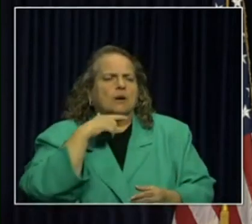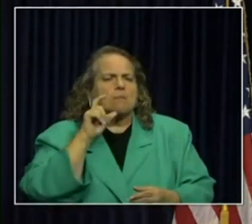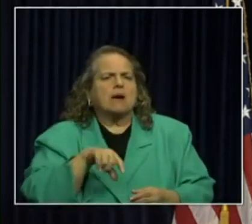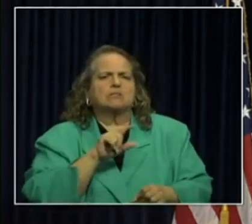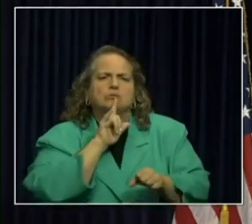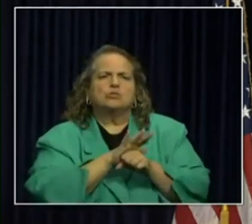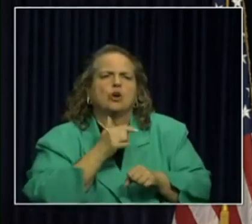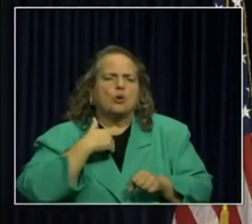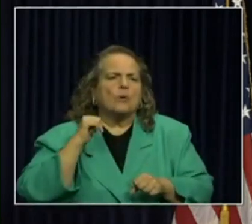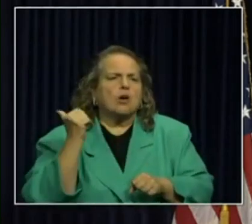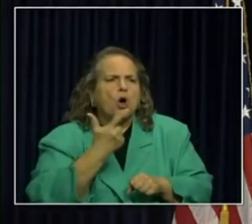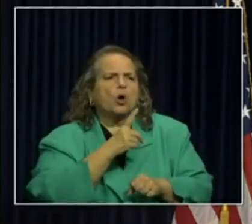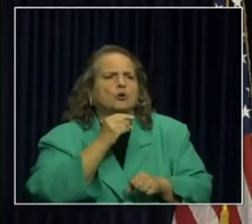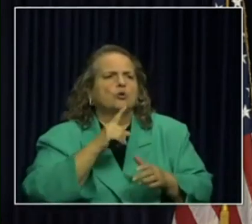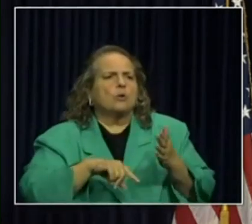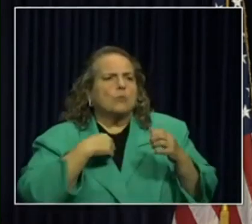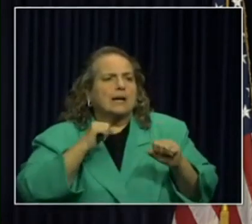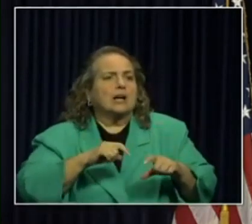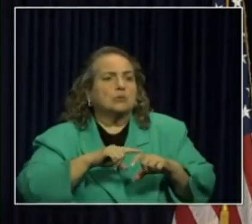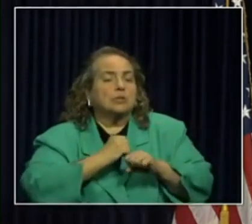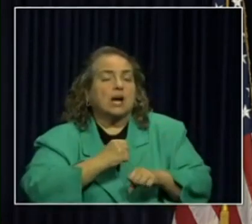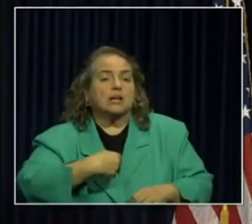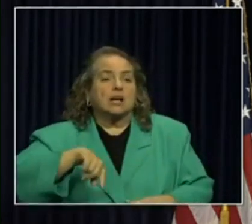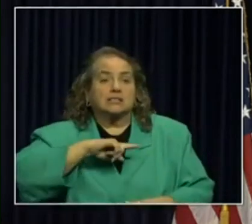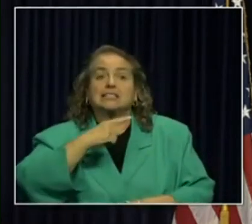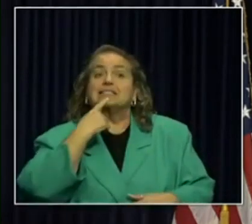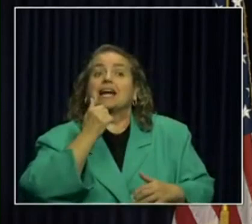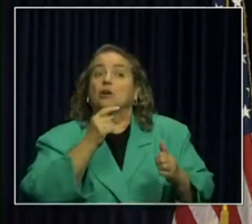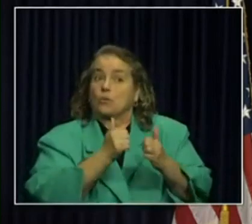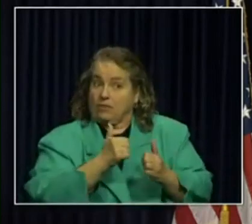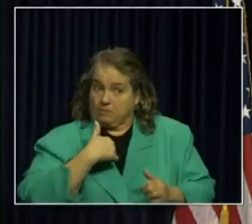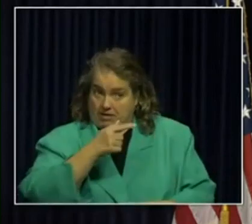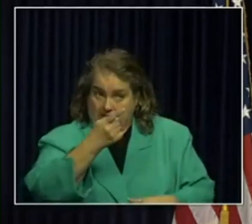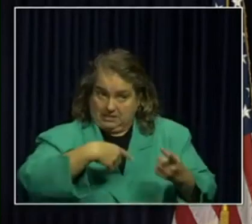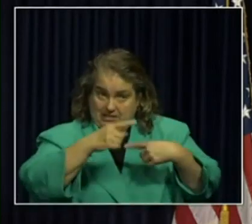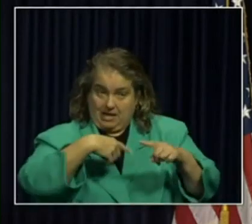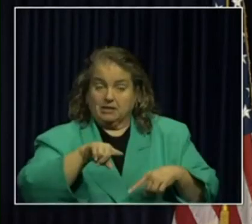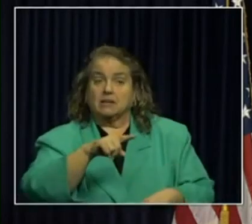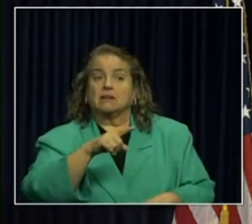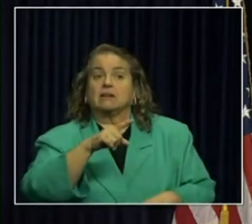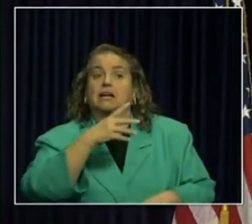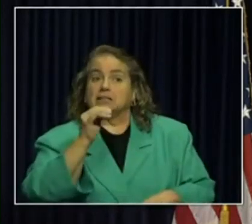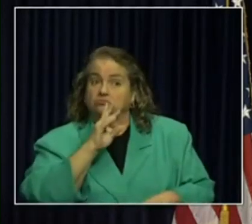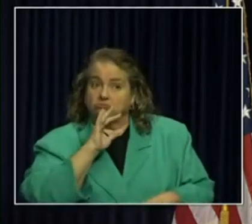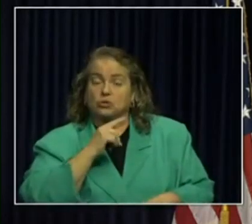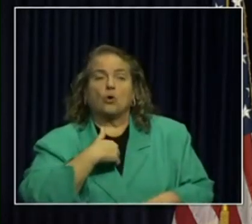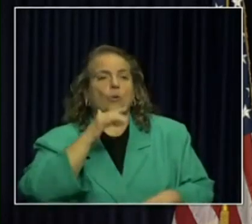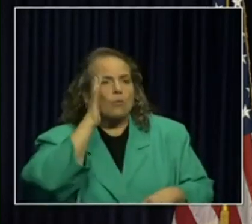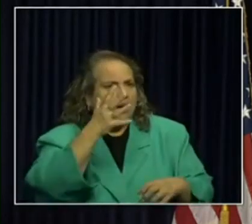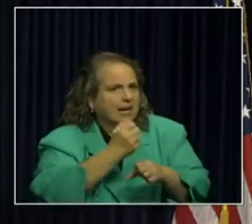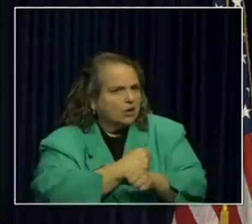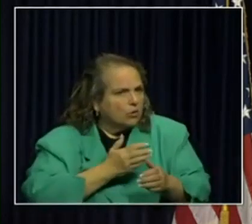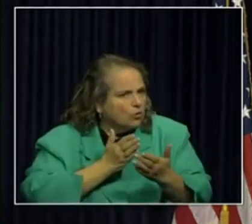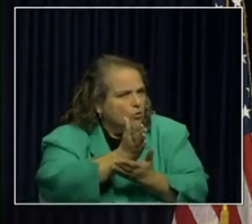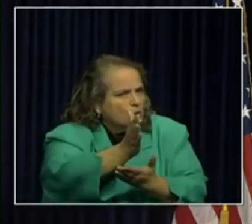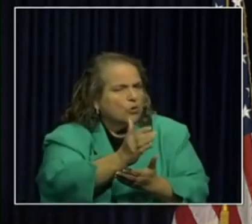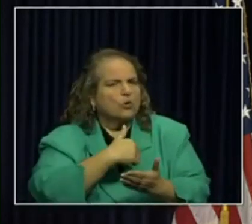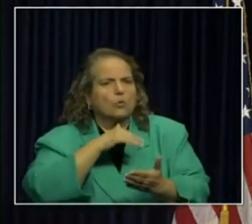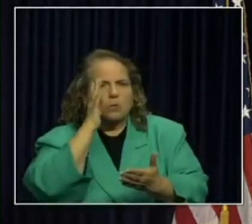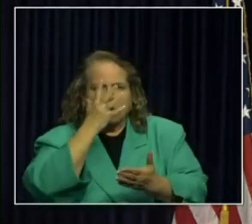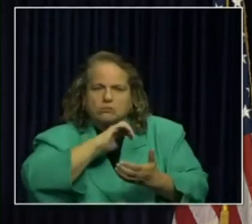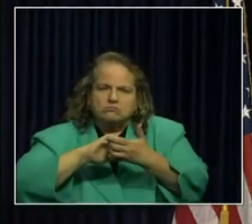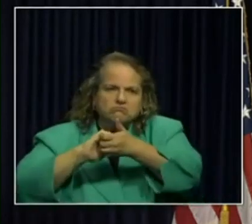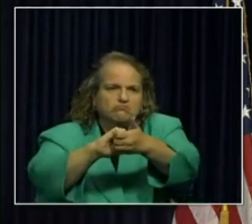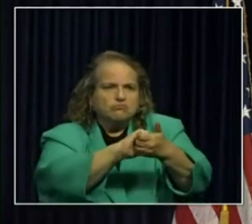that it's going to take to protect those around us. So say it with me. We will get through this. We will get through this